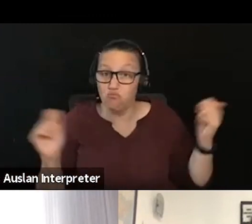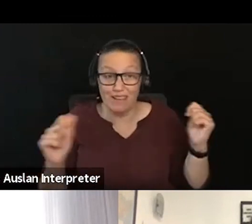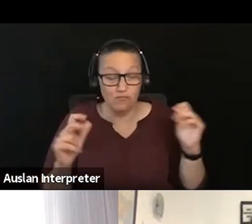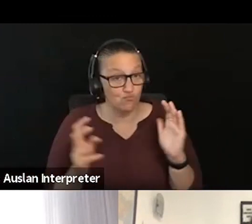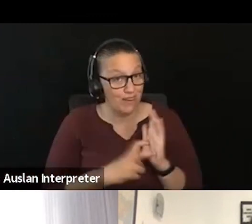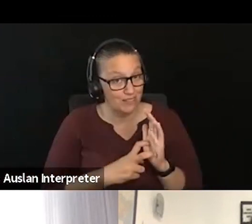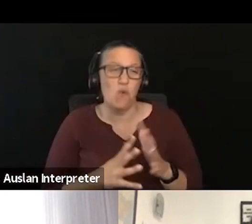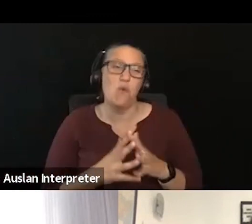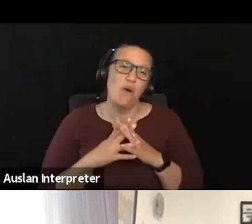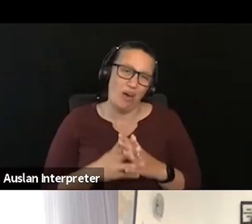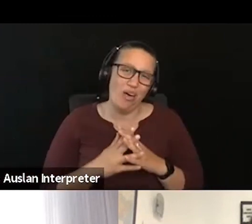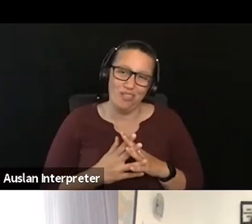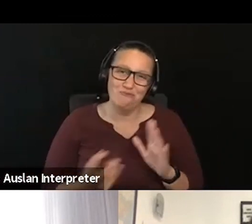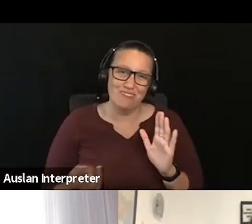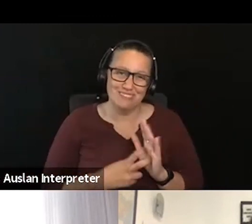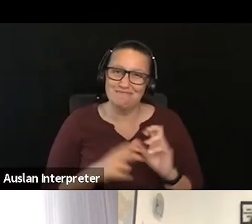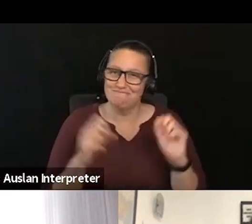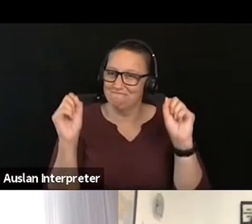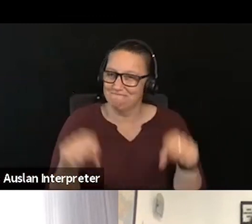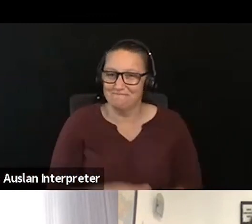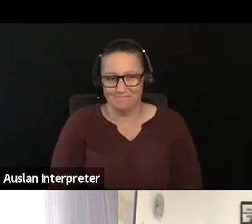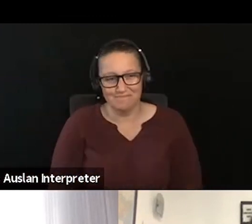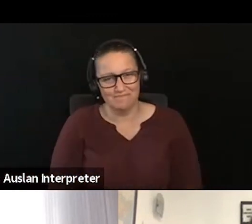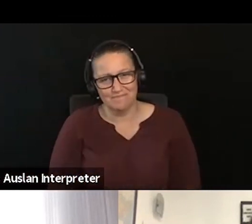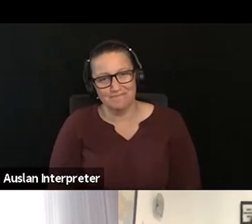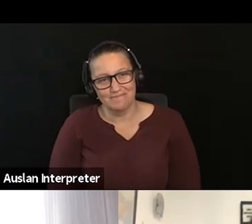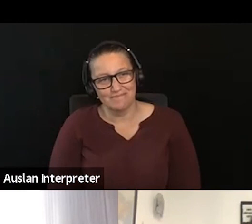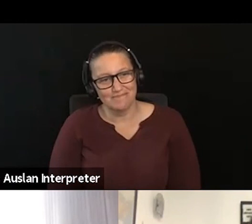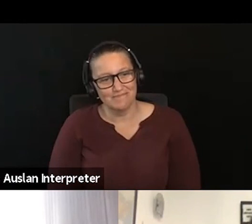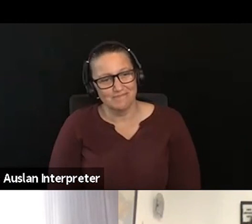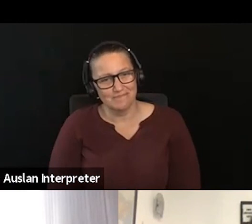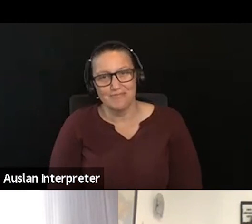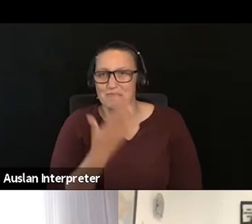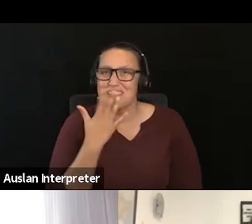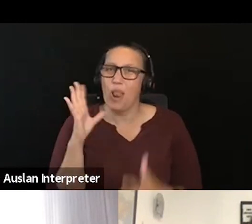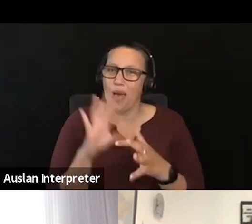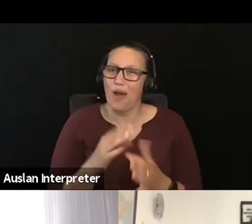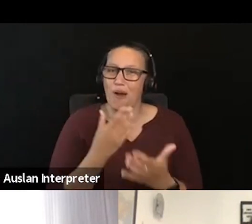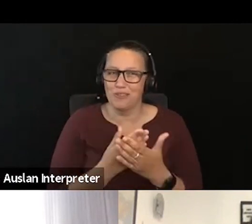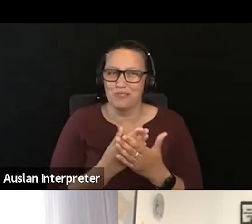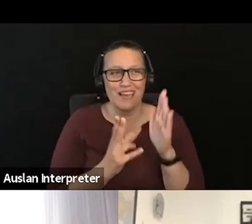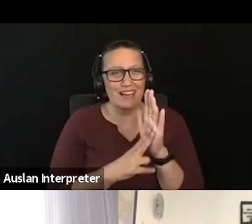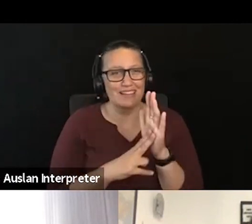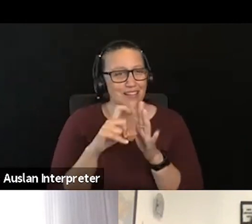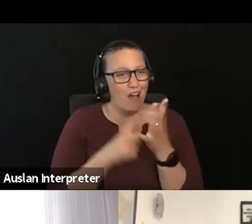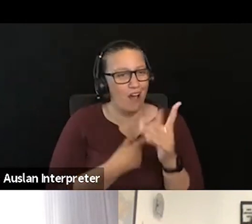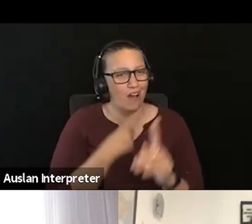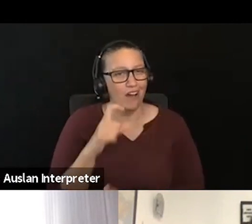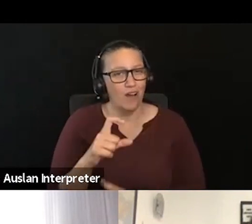I'd encourage you to log on to the NDARC website and